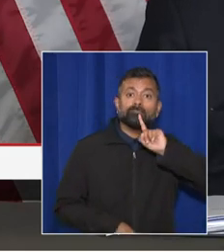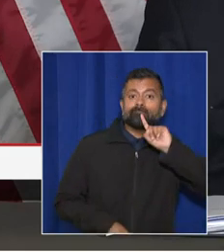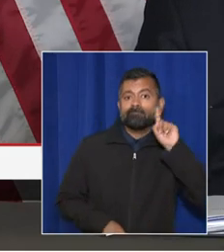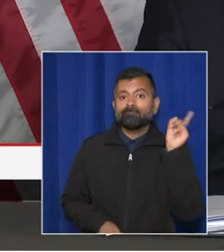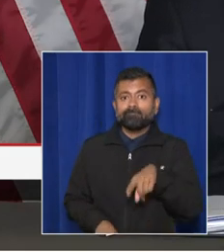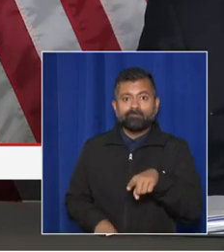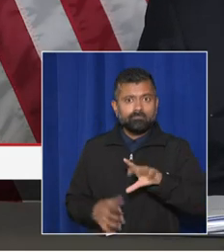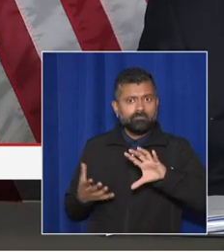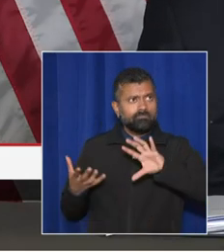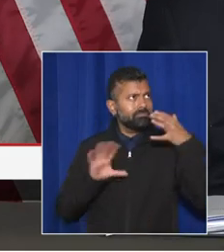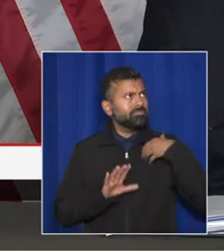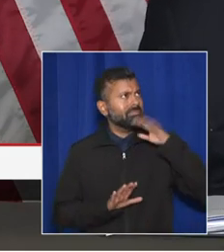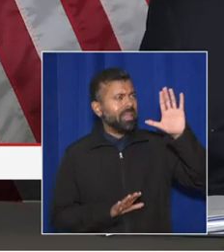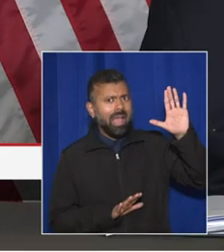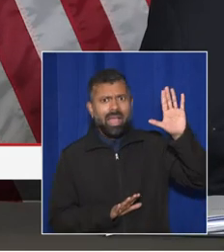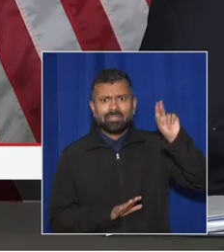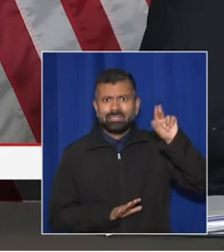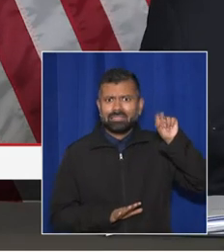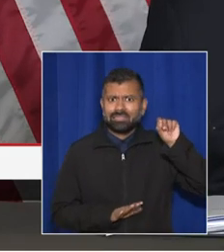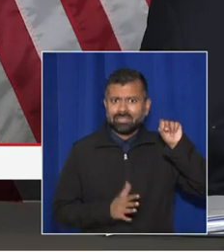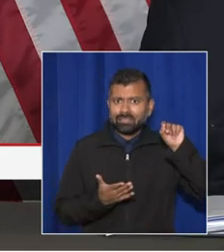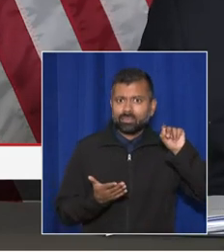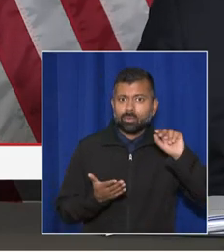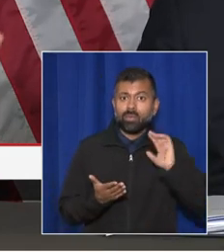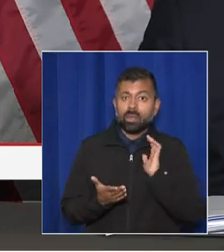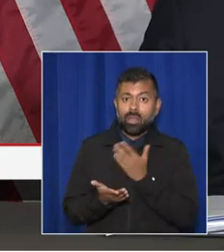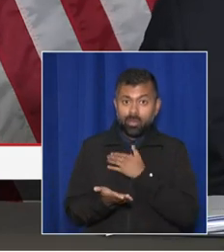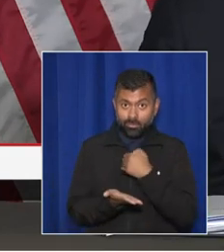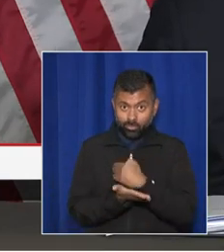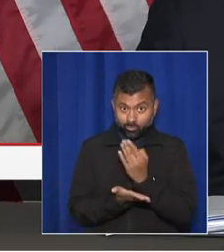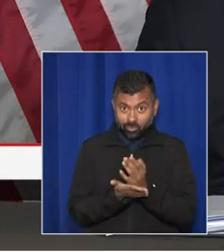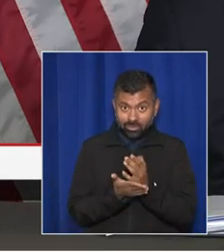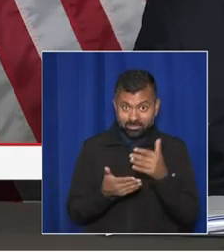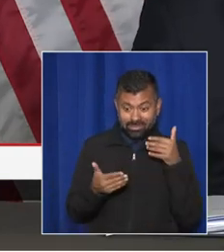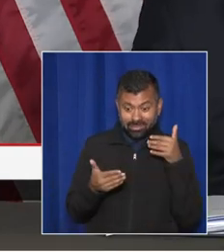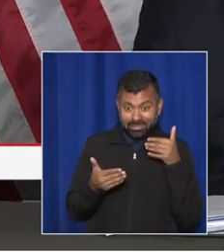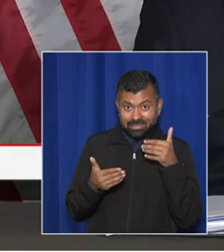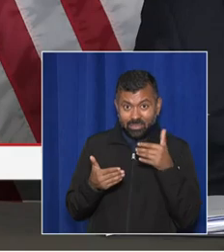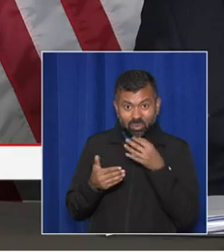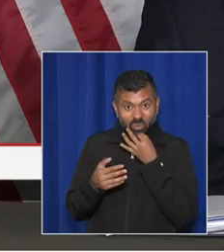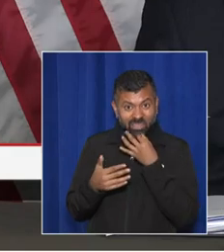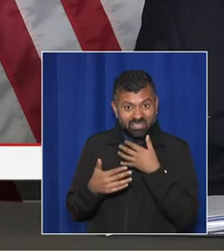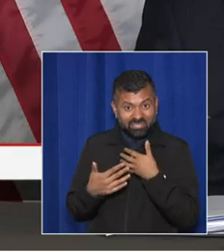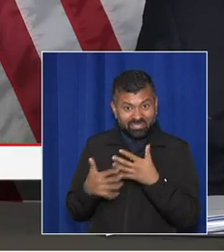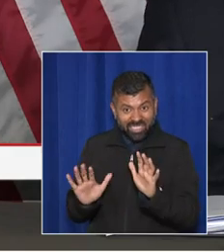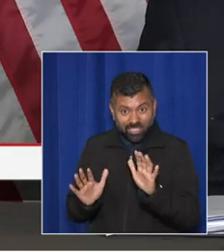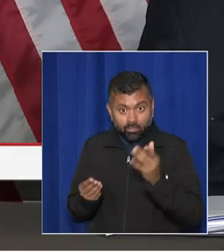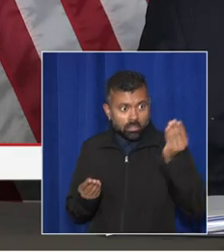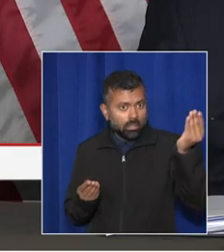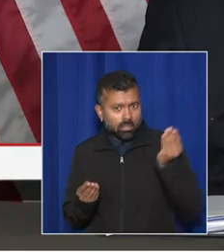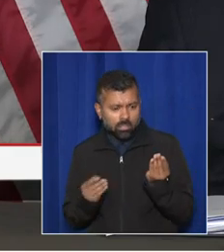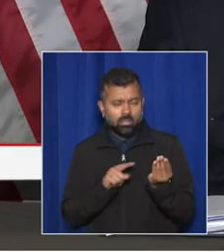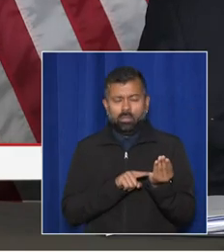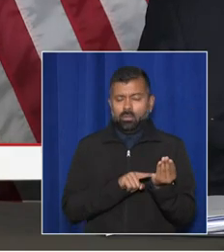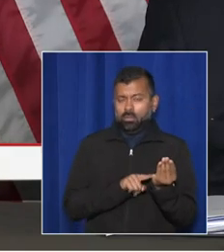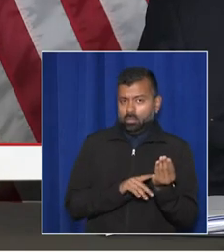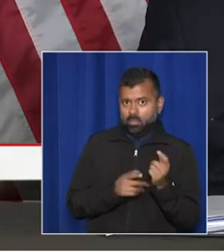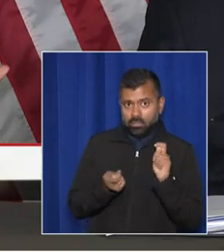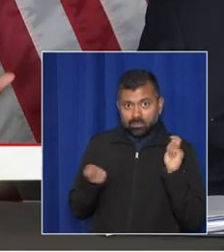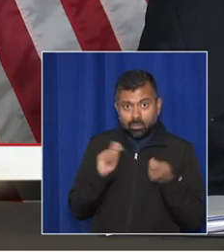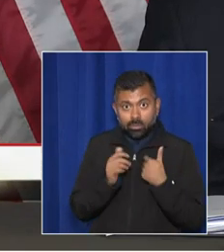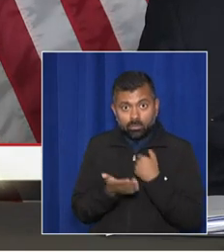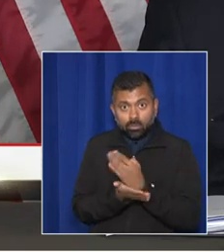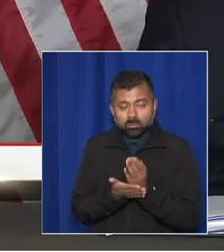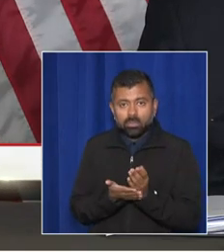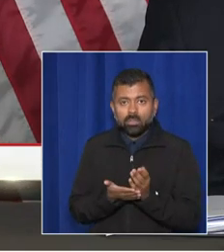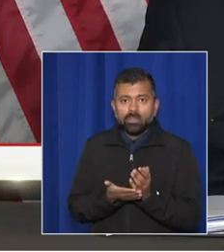from a budget that was already almost done to redoing it and reducing services on the fly, or